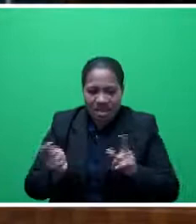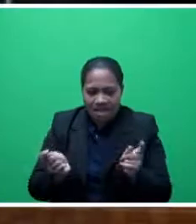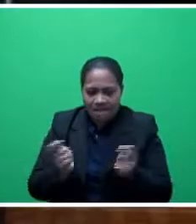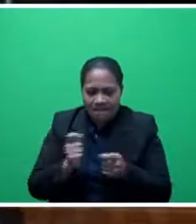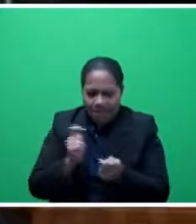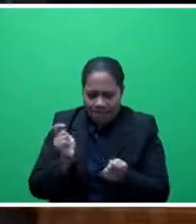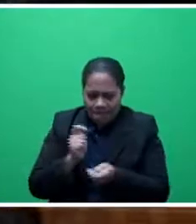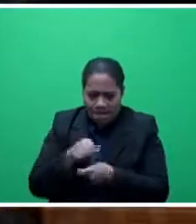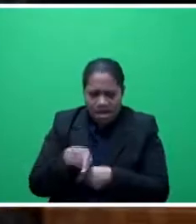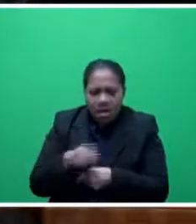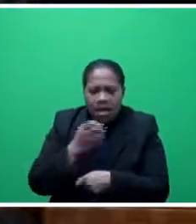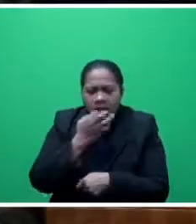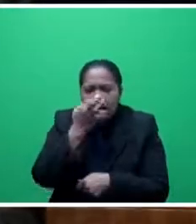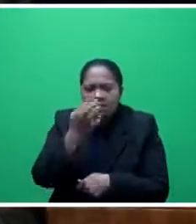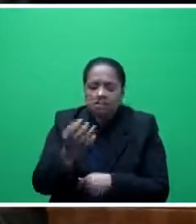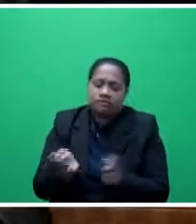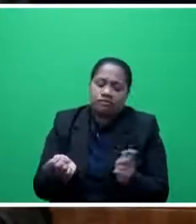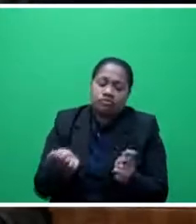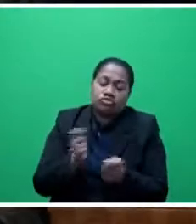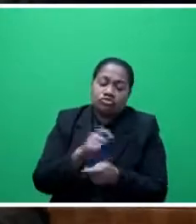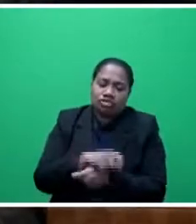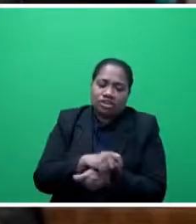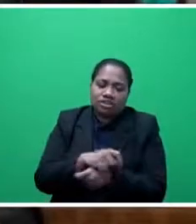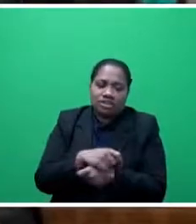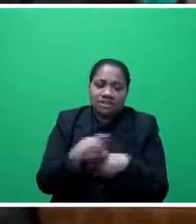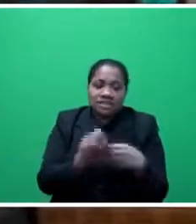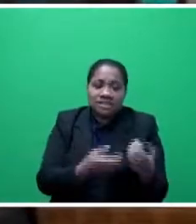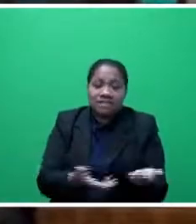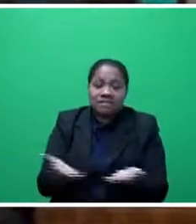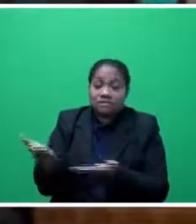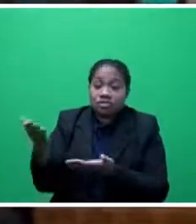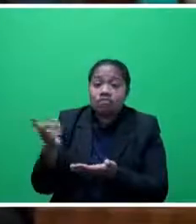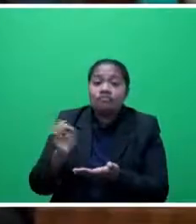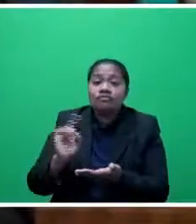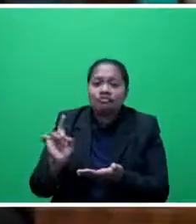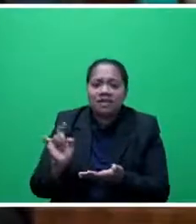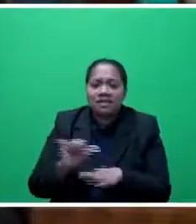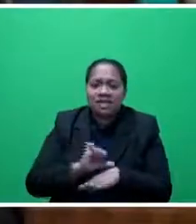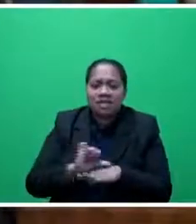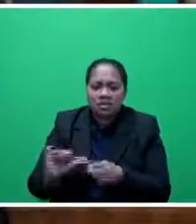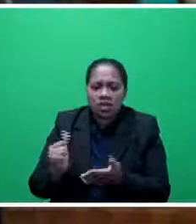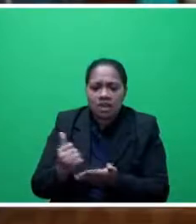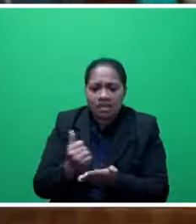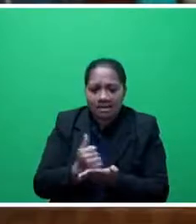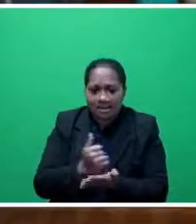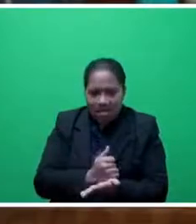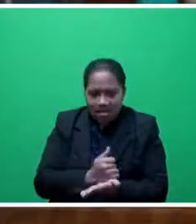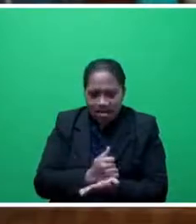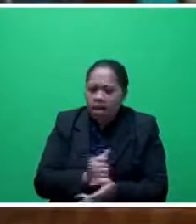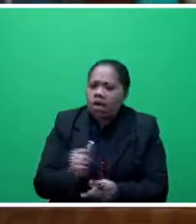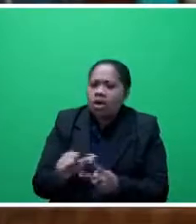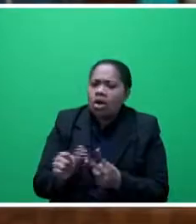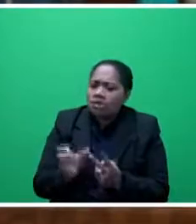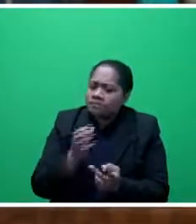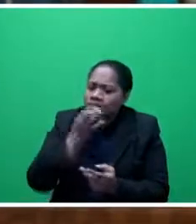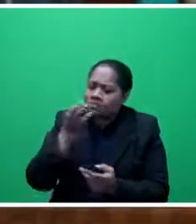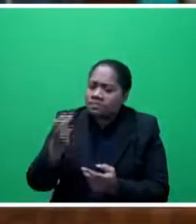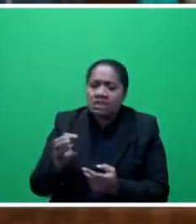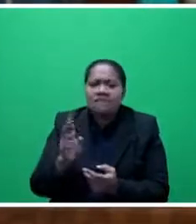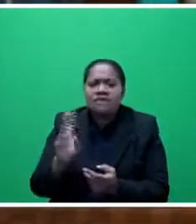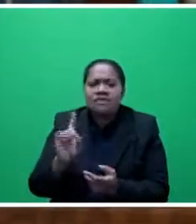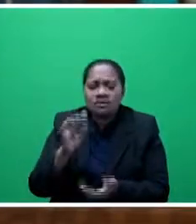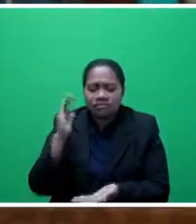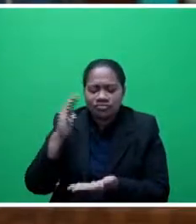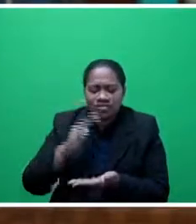This is asking for changes into the submission of annual accounts. It is also asking for the reduction in the